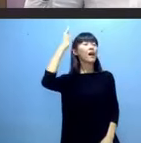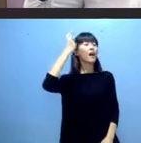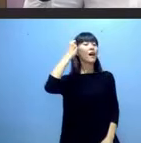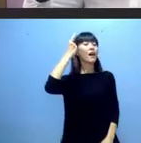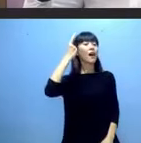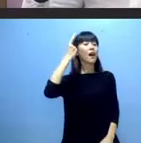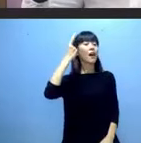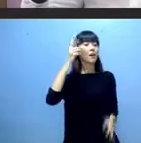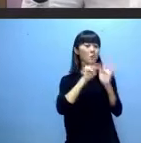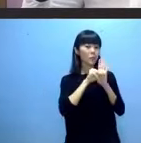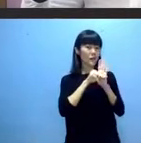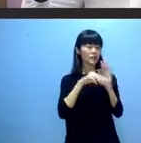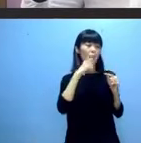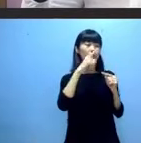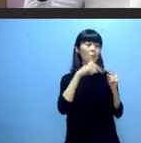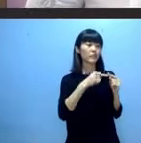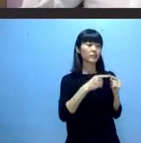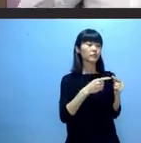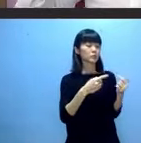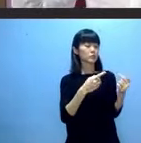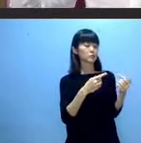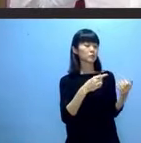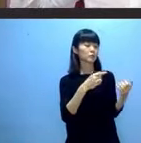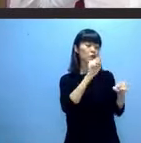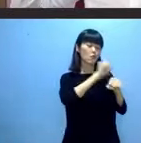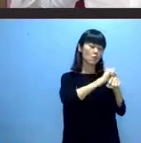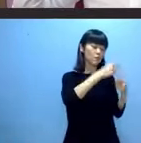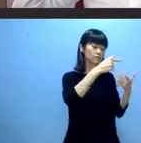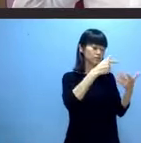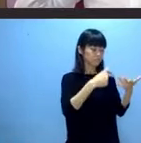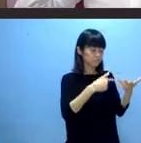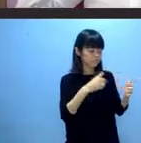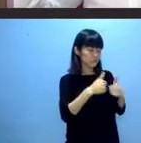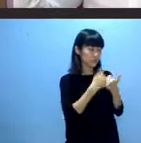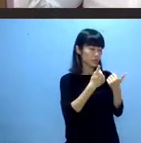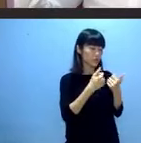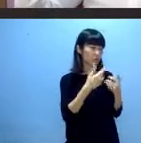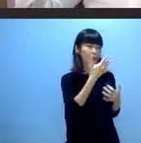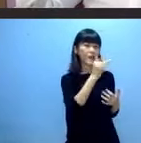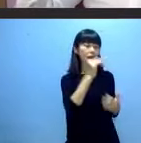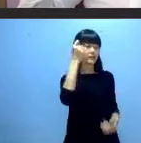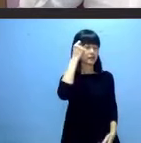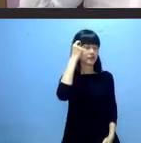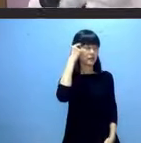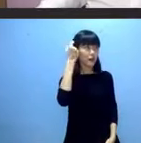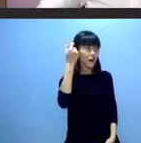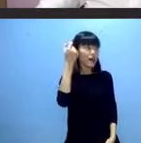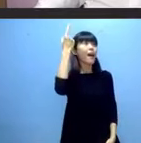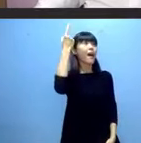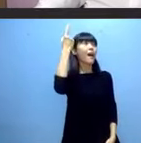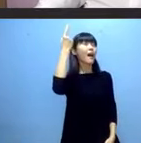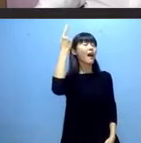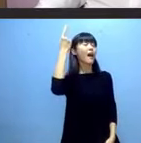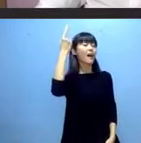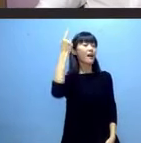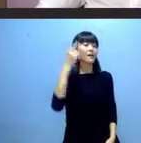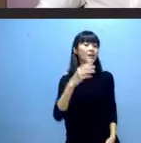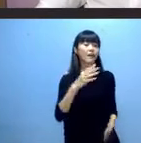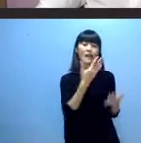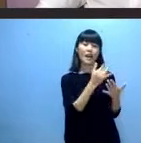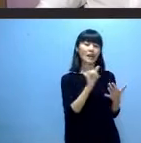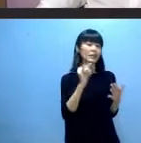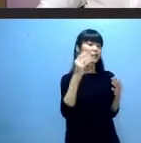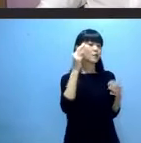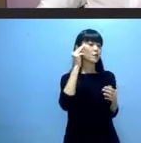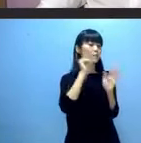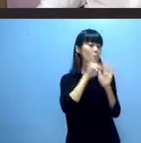when you were addressing all the challenges during this period? Any light bulbs went off? Any particular moment you can remember during the crisis?